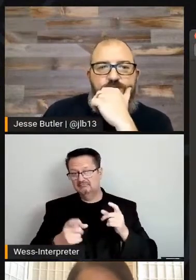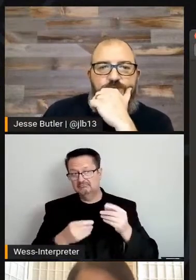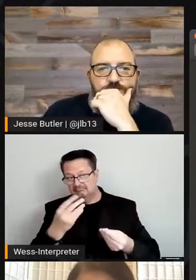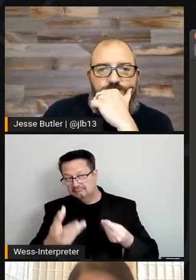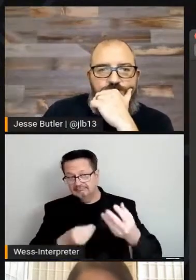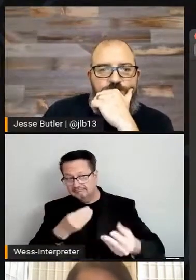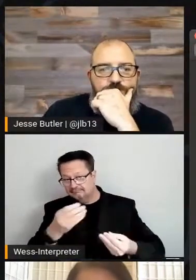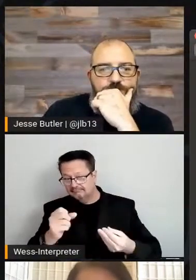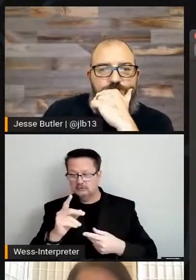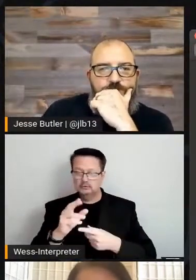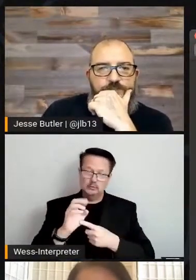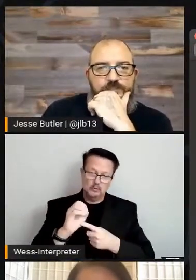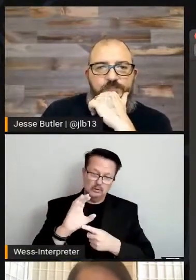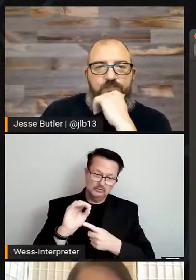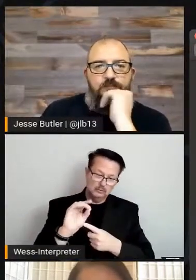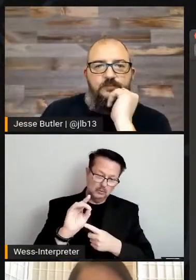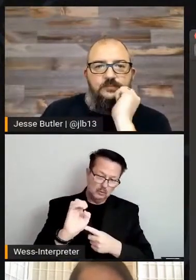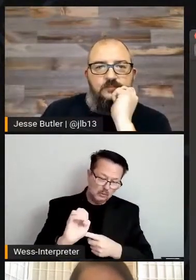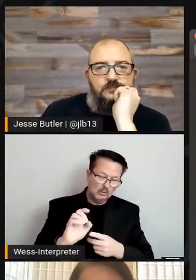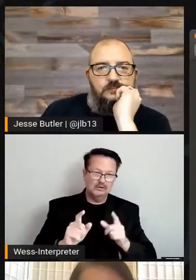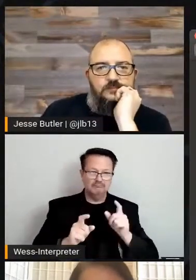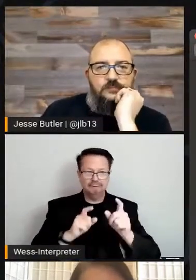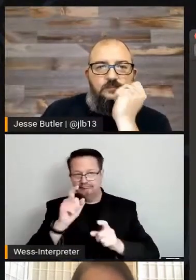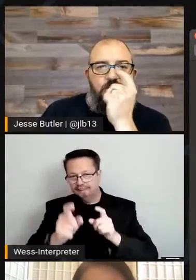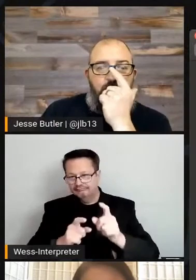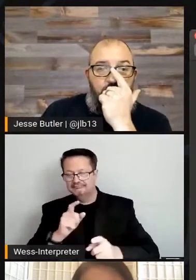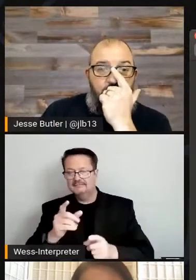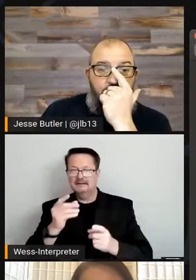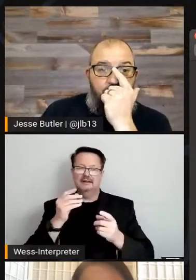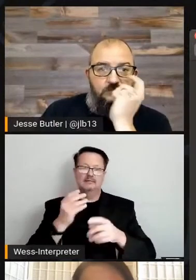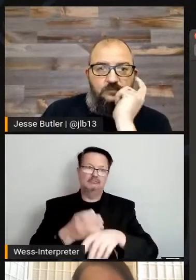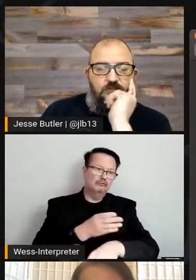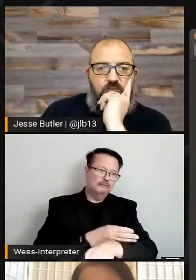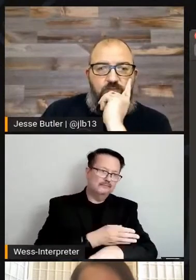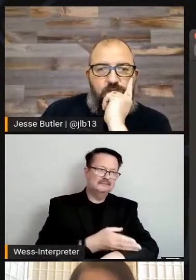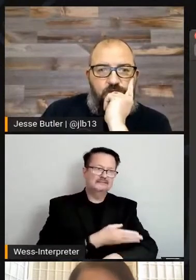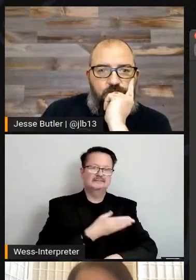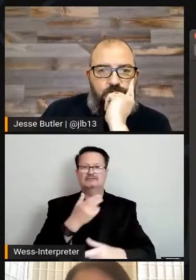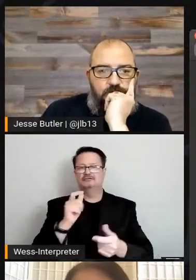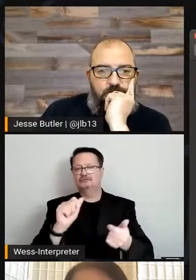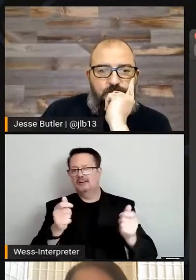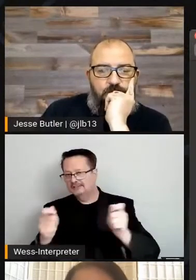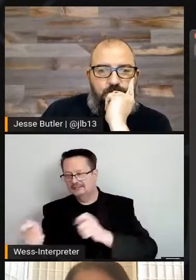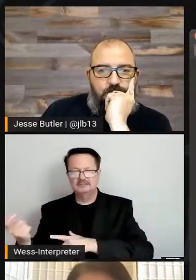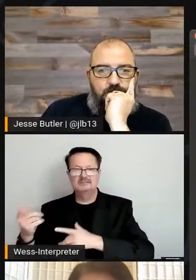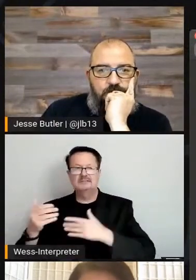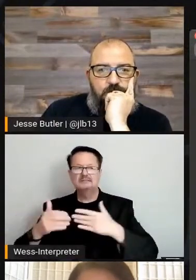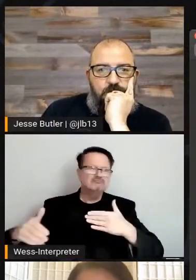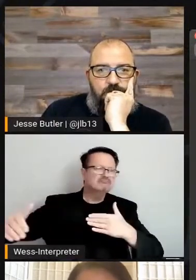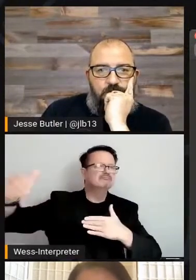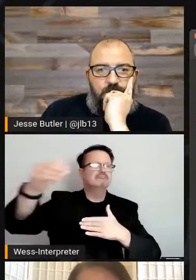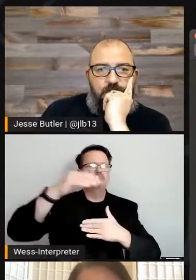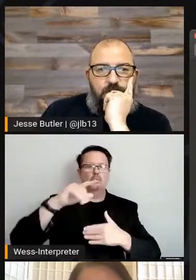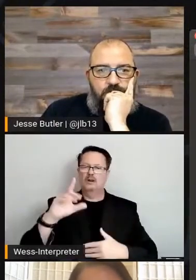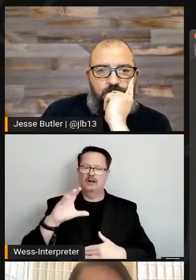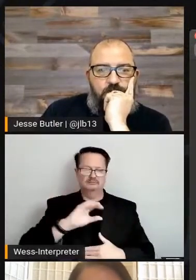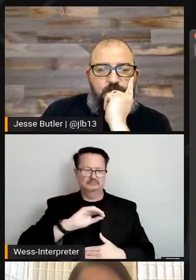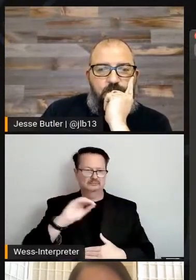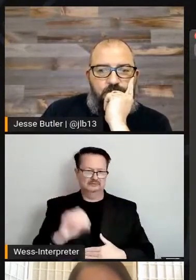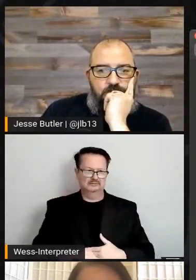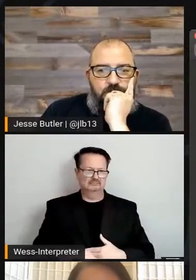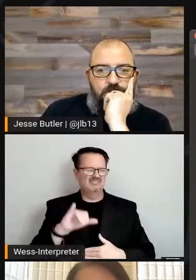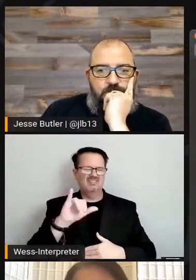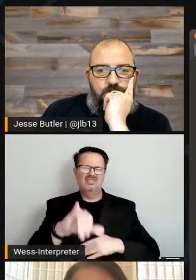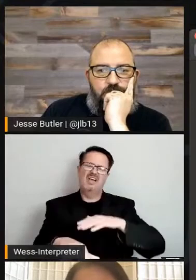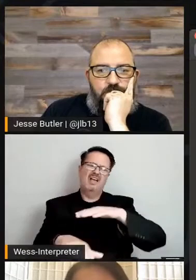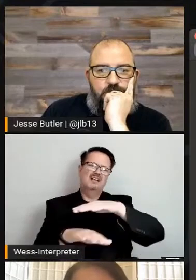code, contributing, improvements and changes on the project upstream 100%. And that's